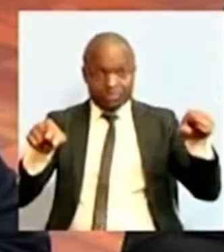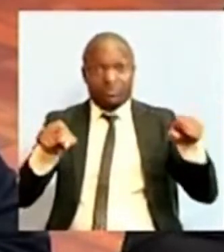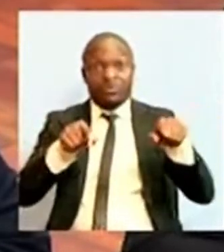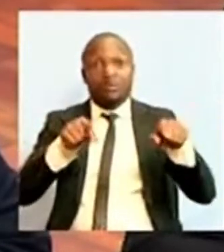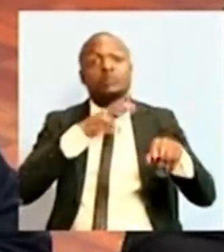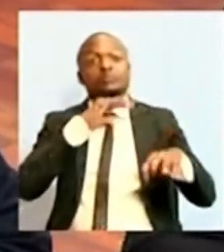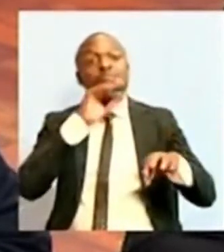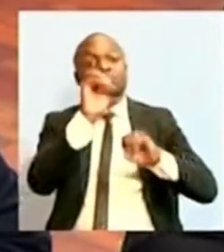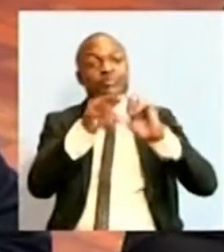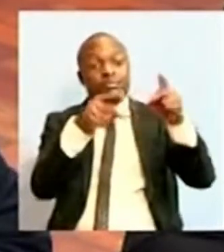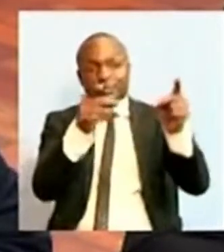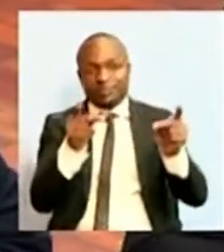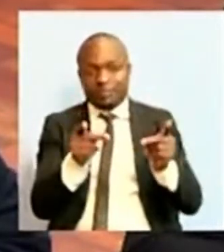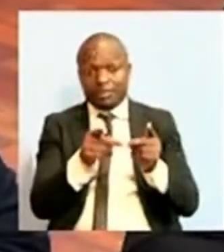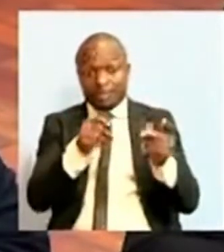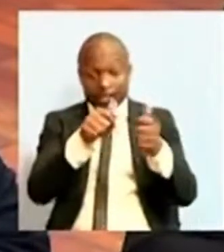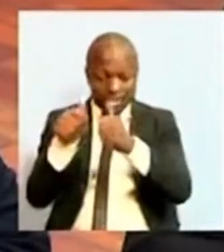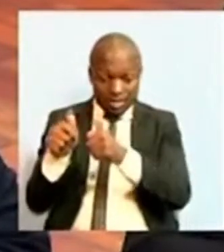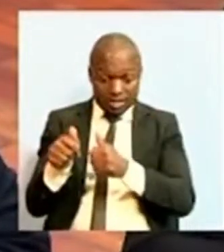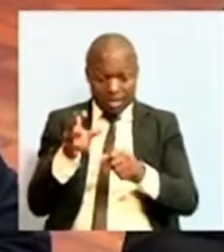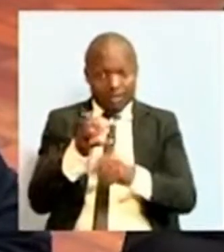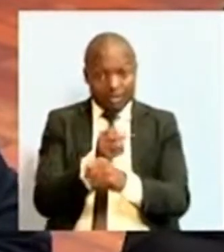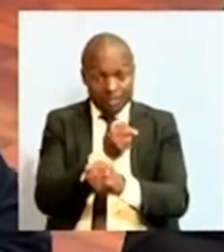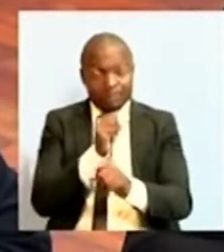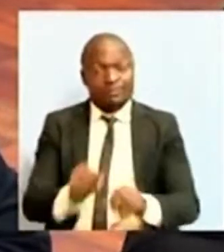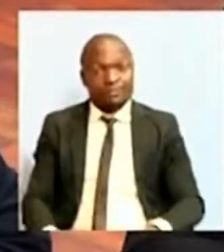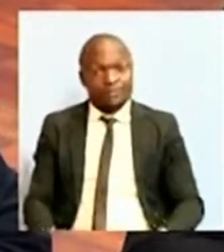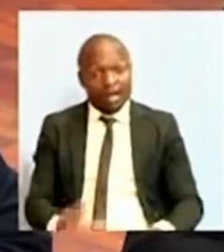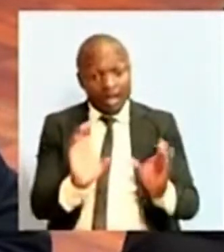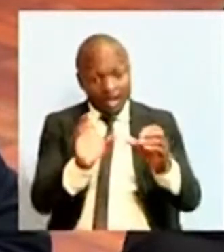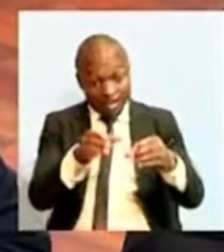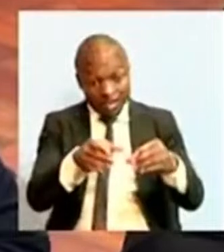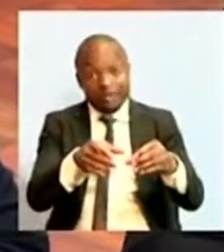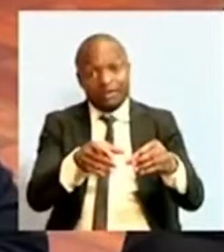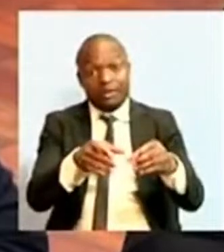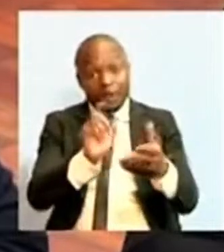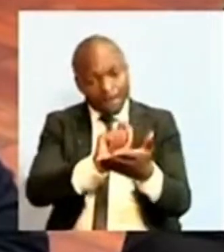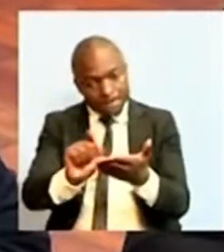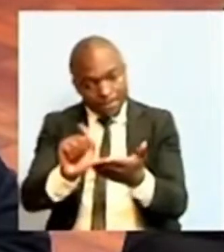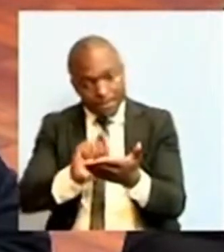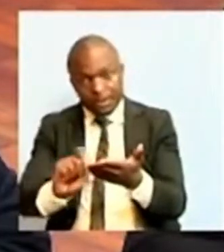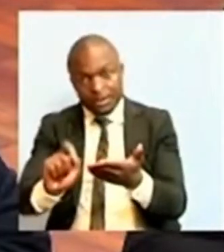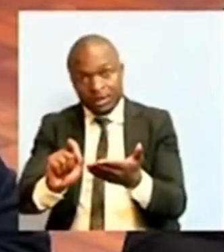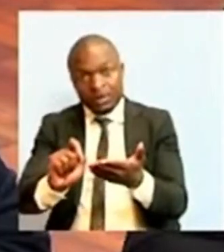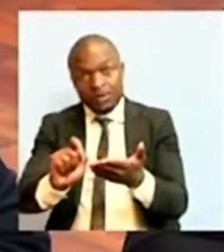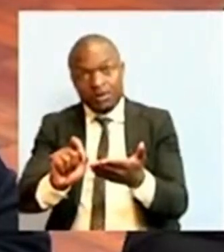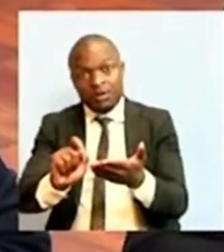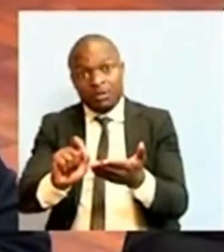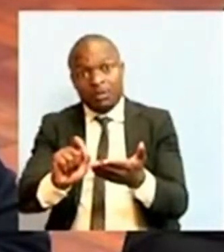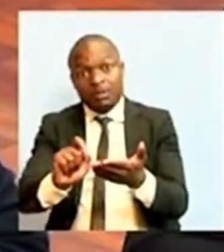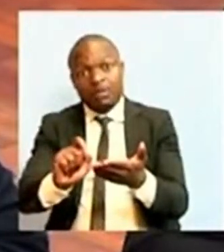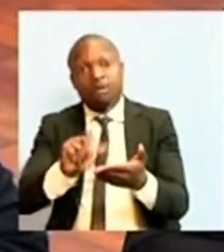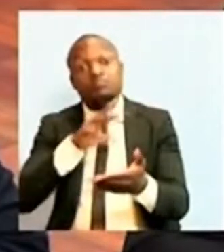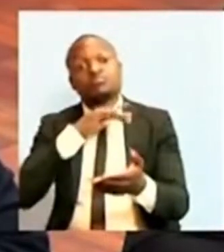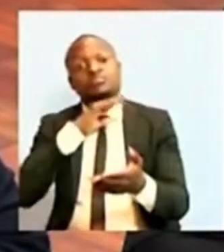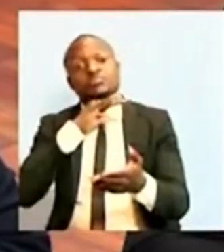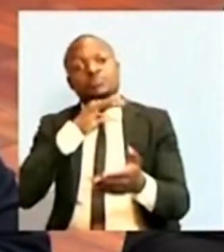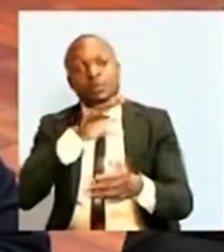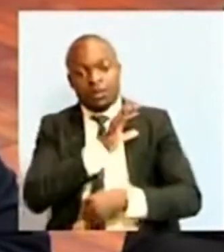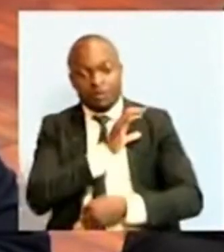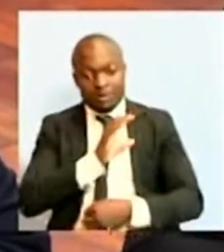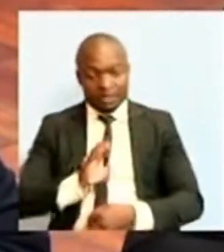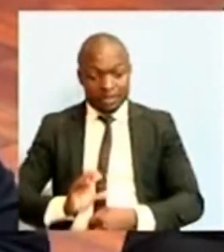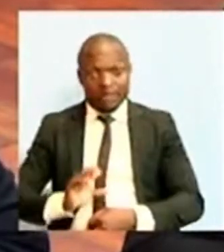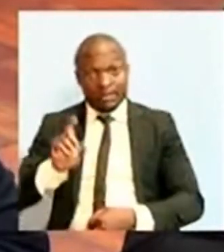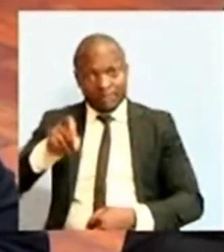site. The action taken is that the Council has since written to Corp Waste, Solid Waste Management Company, on